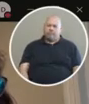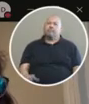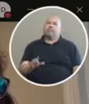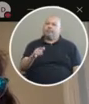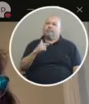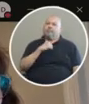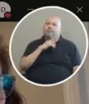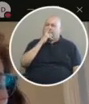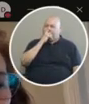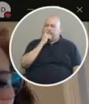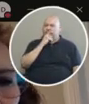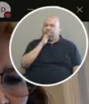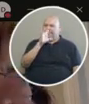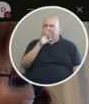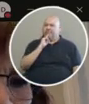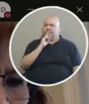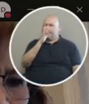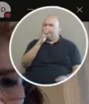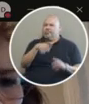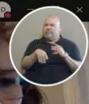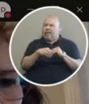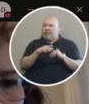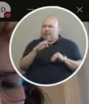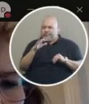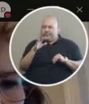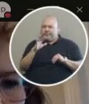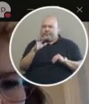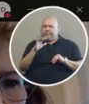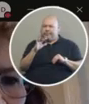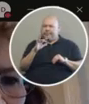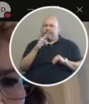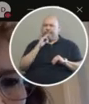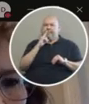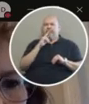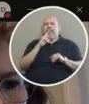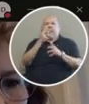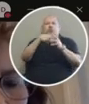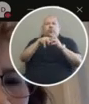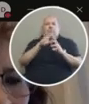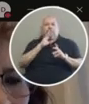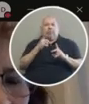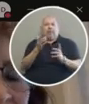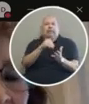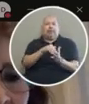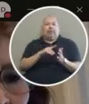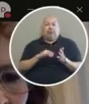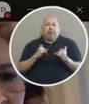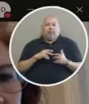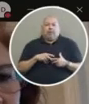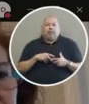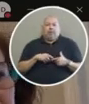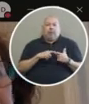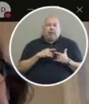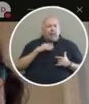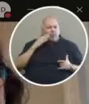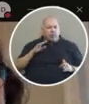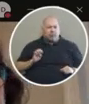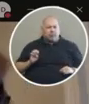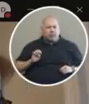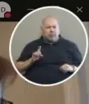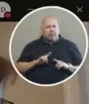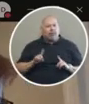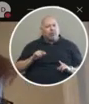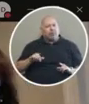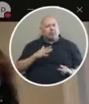I was saying was, can't we bring this back in 2 weeks when it's an emergency?